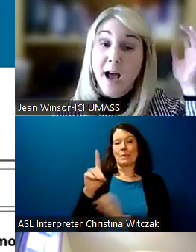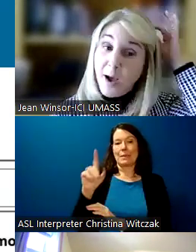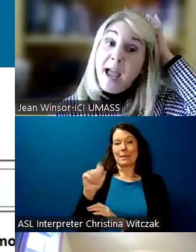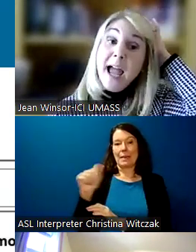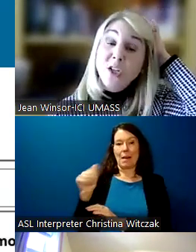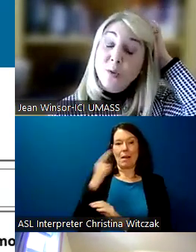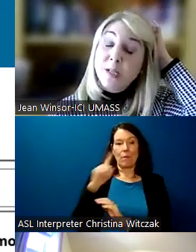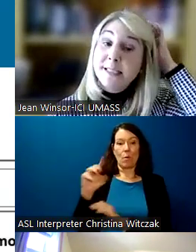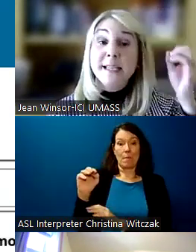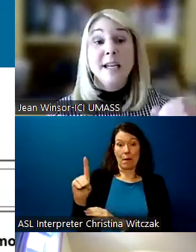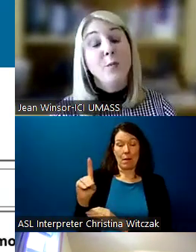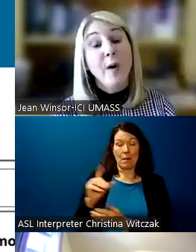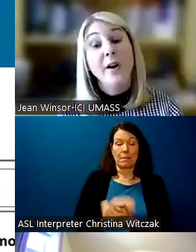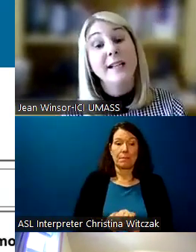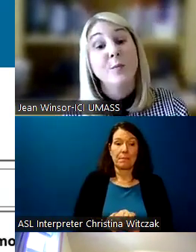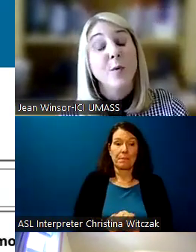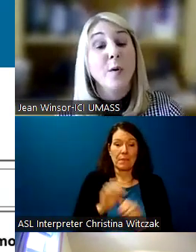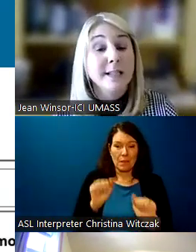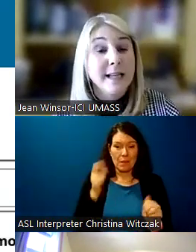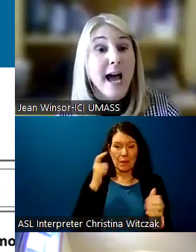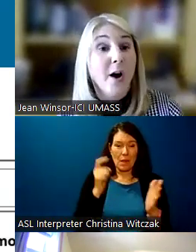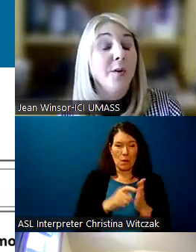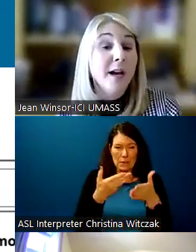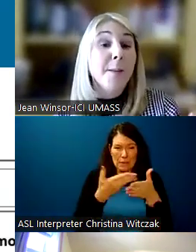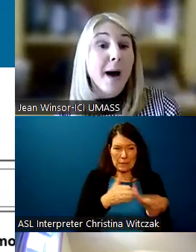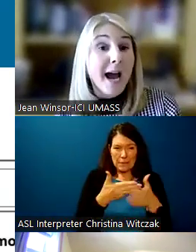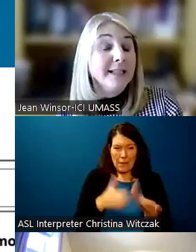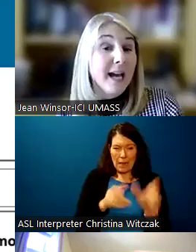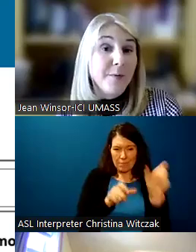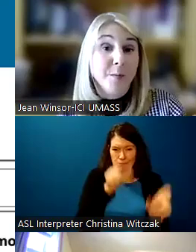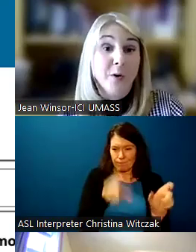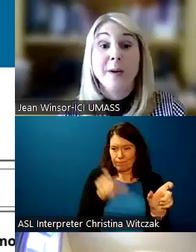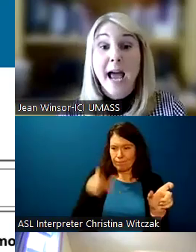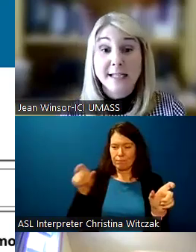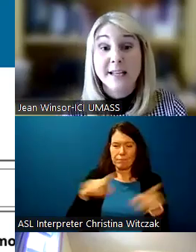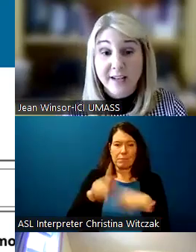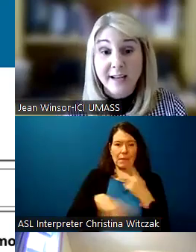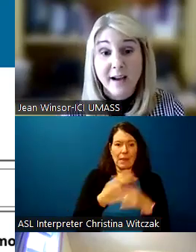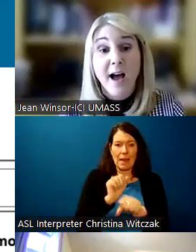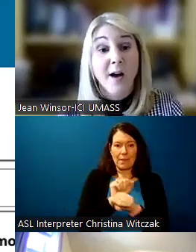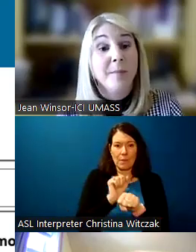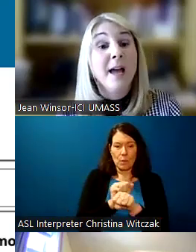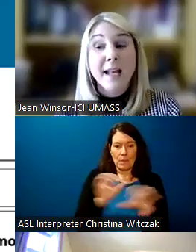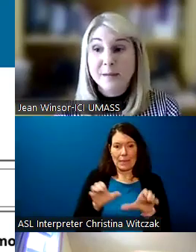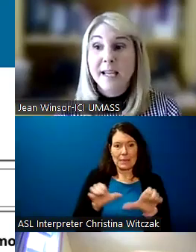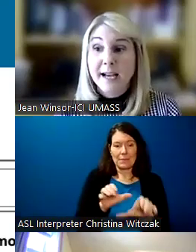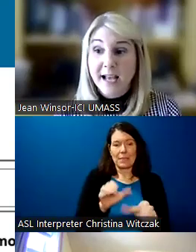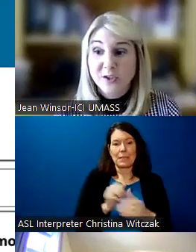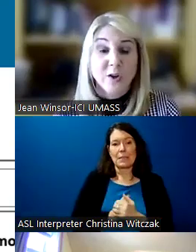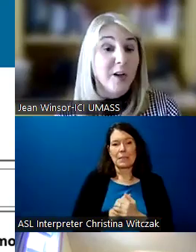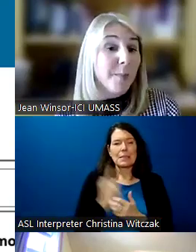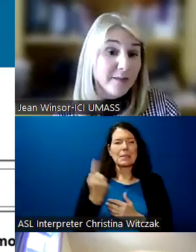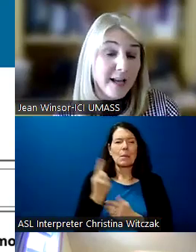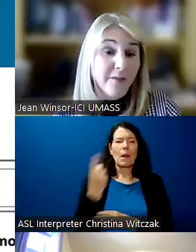Maryland. And you can see where it's broken down by the type of employment activity. And somebody had